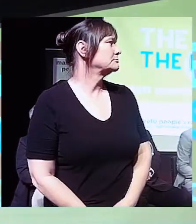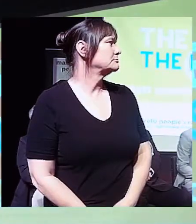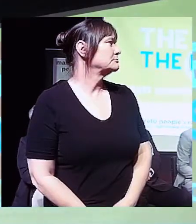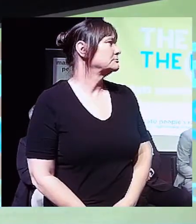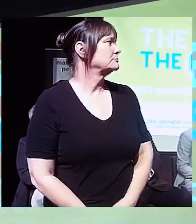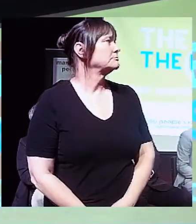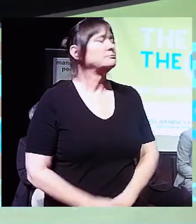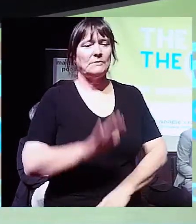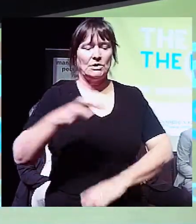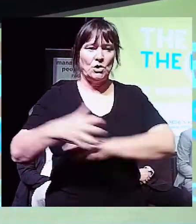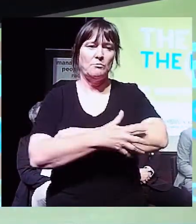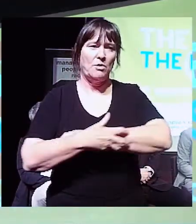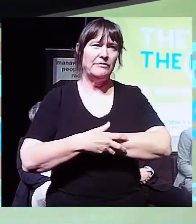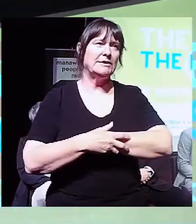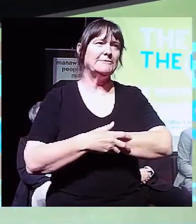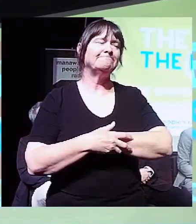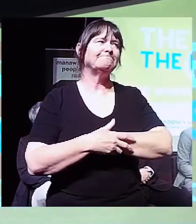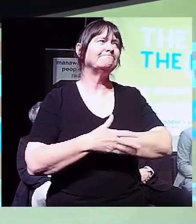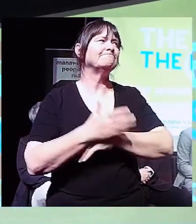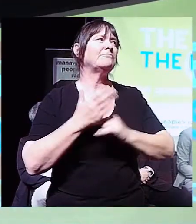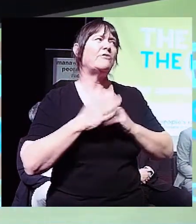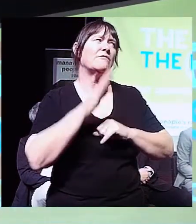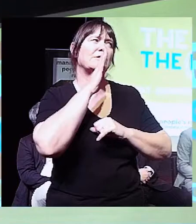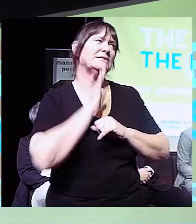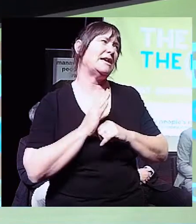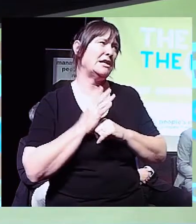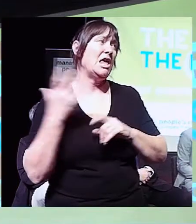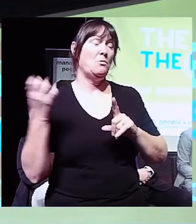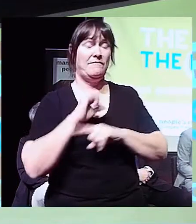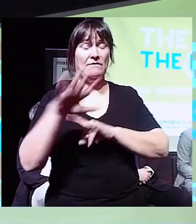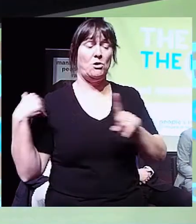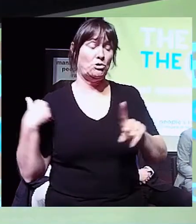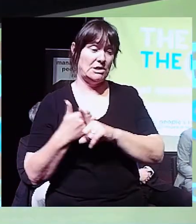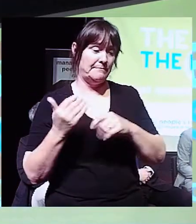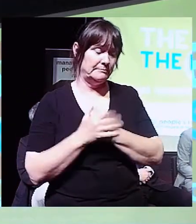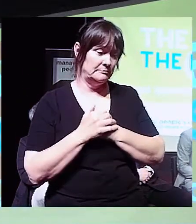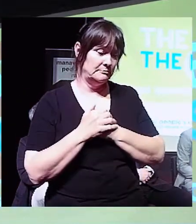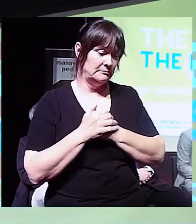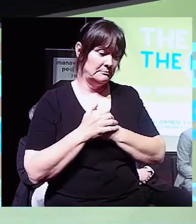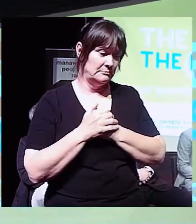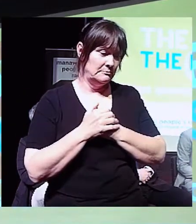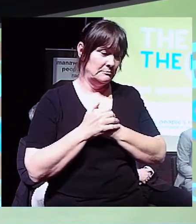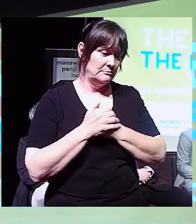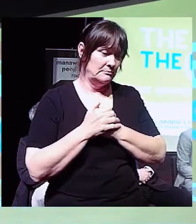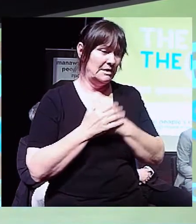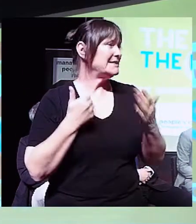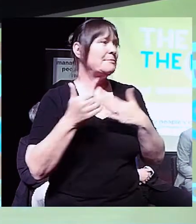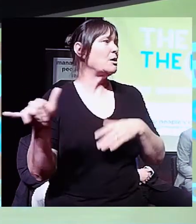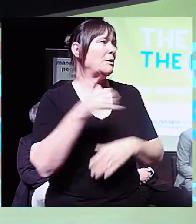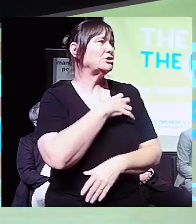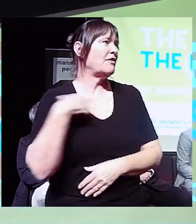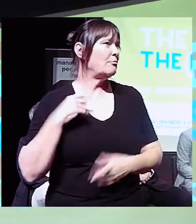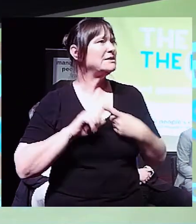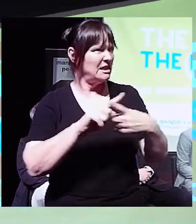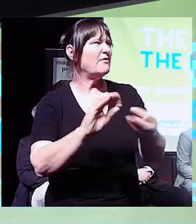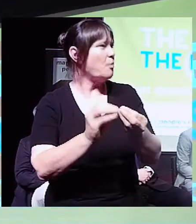Child poverty in New Zealand is a very, very sad thing, and it's been around in this country for quite some time. It seems to me that no matter what government is in power, we seem to be having a problem